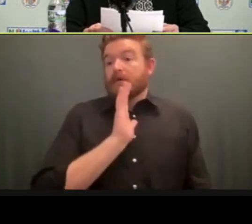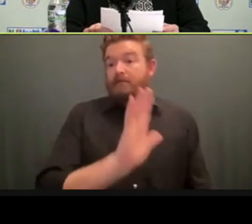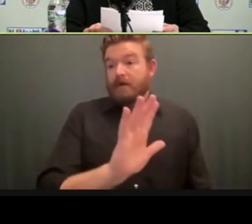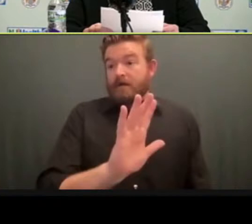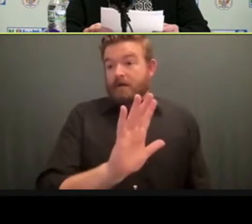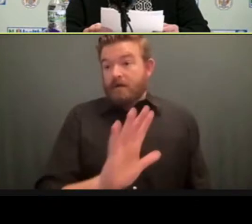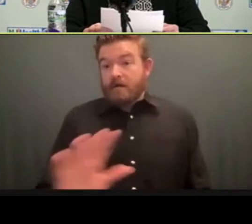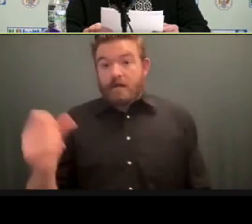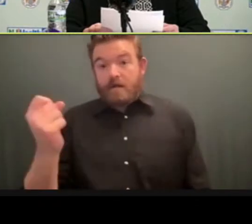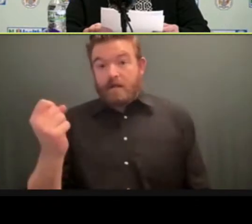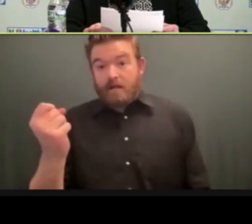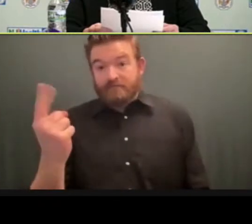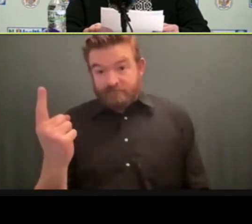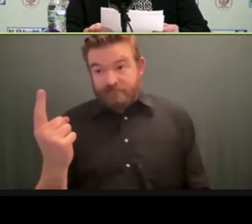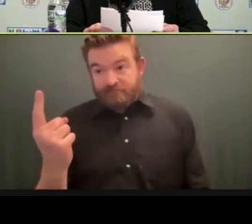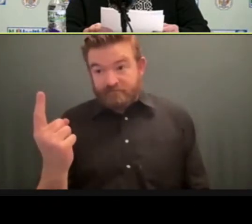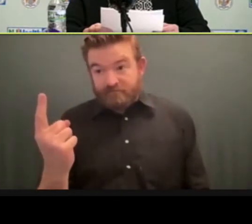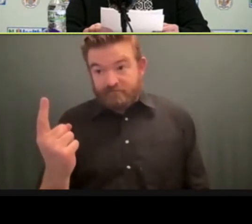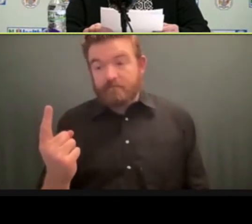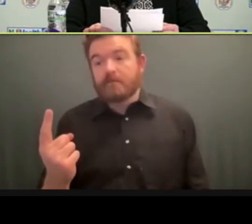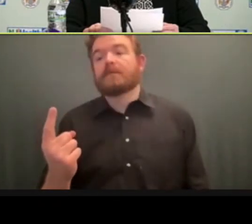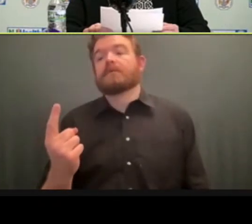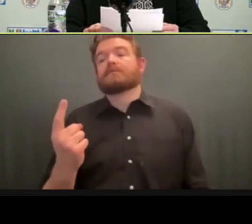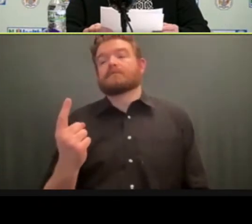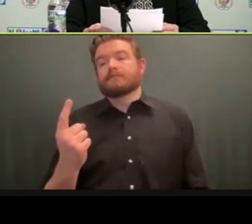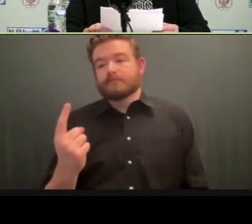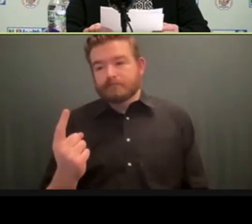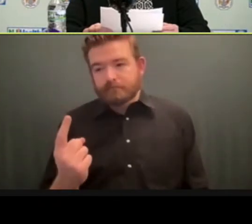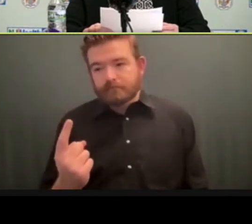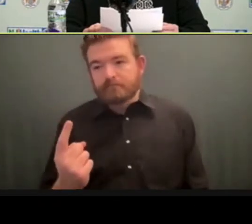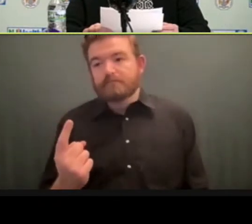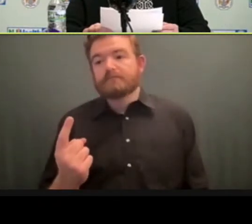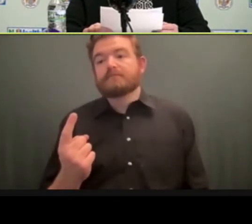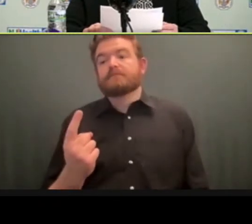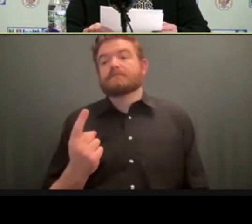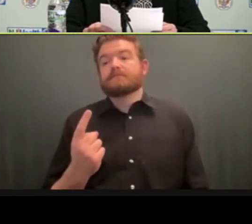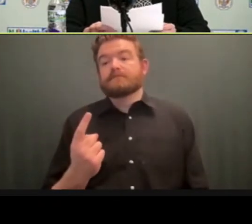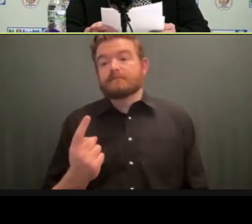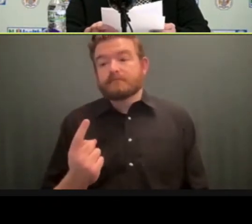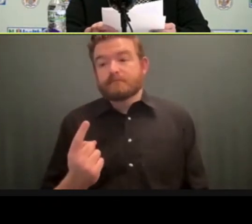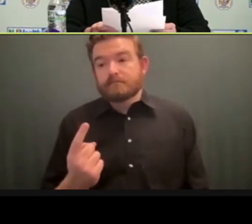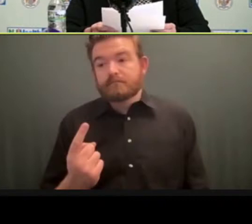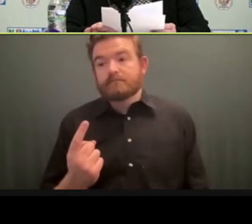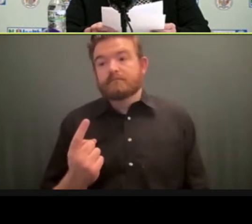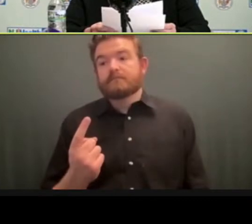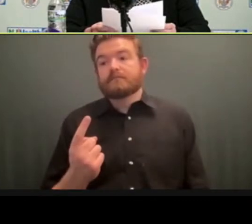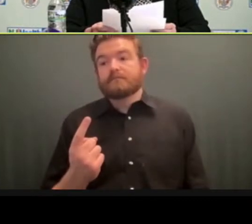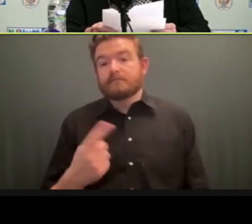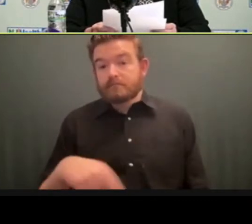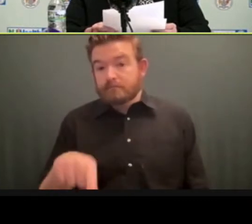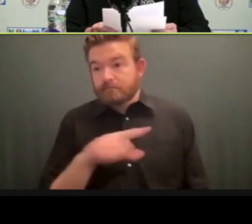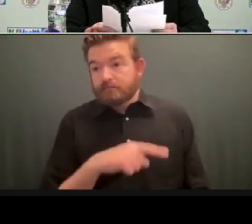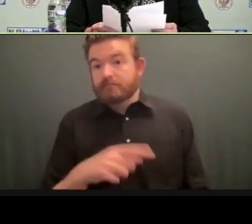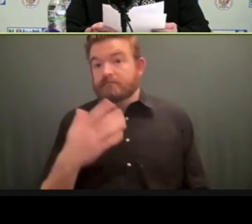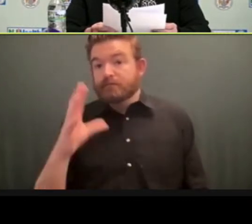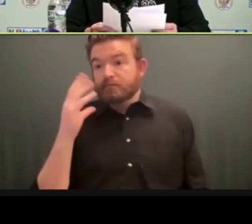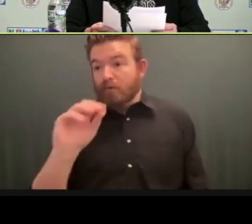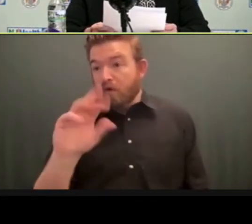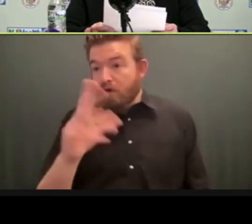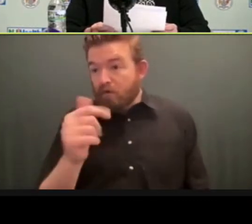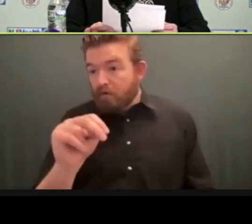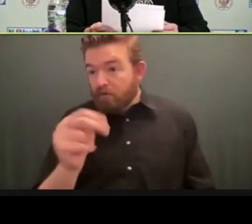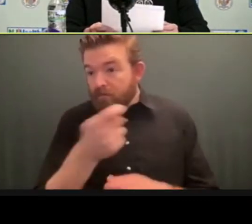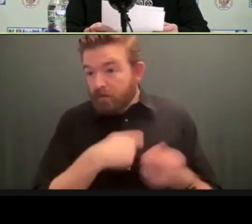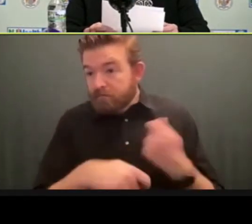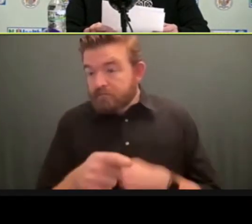solid organ transplant or are considered moderately or severely immunocompromised are eligible for